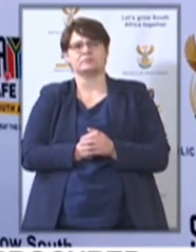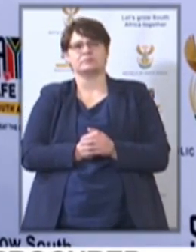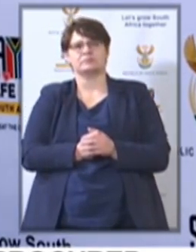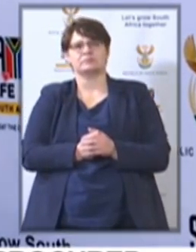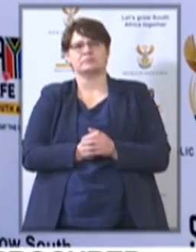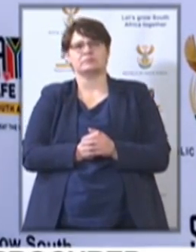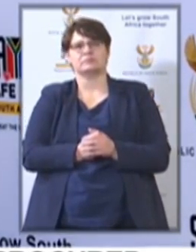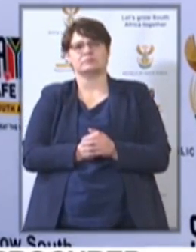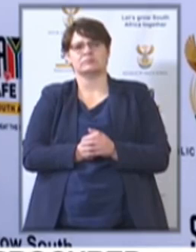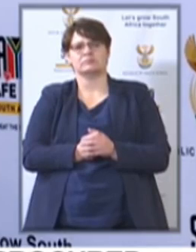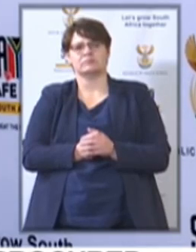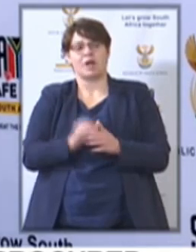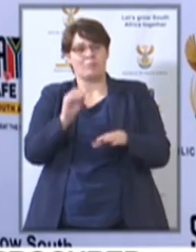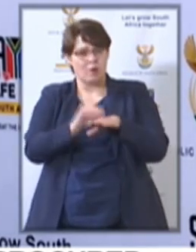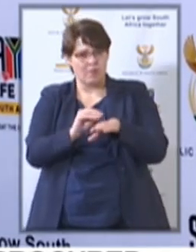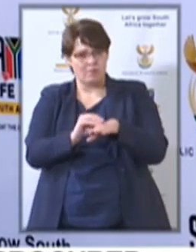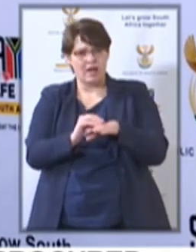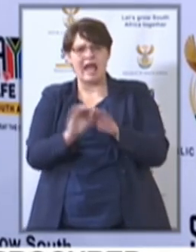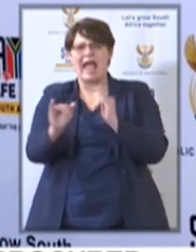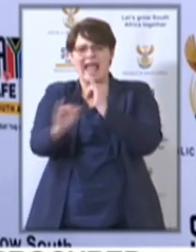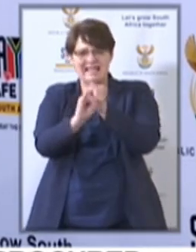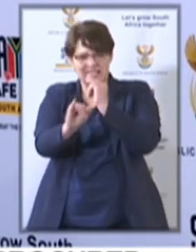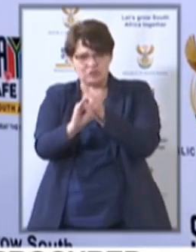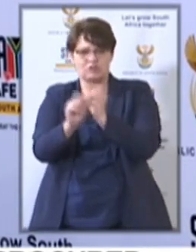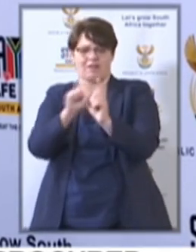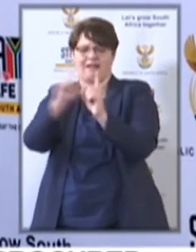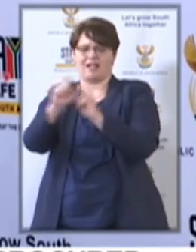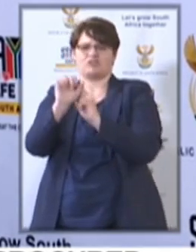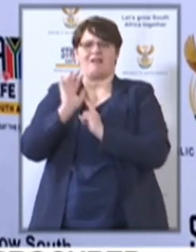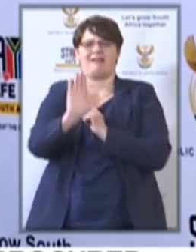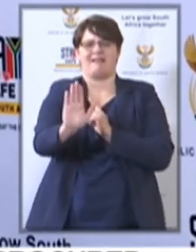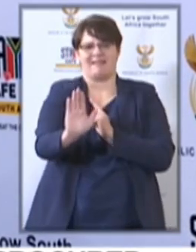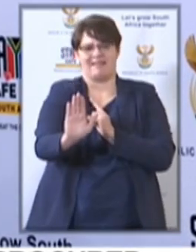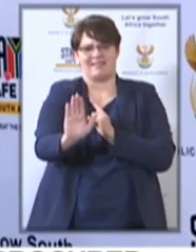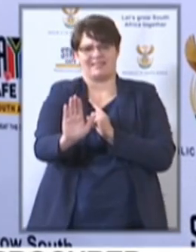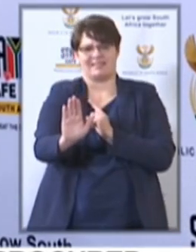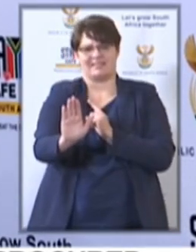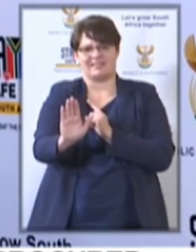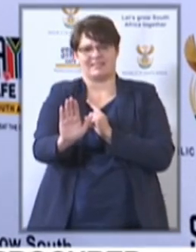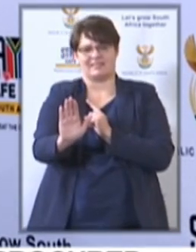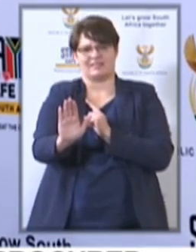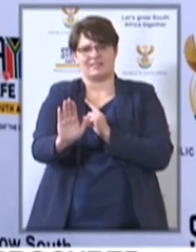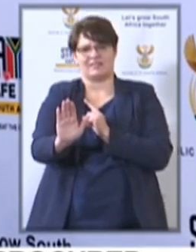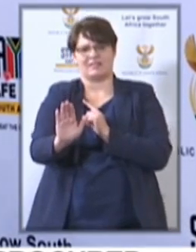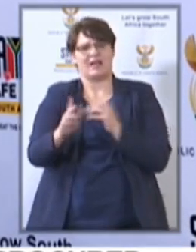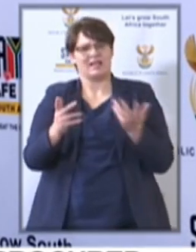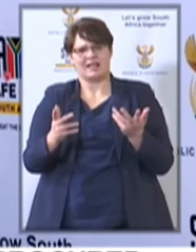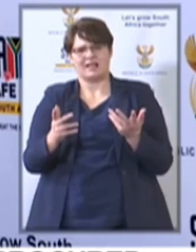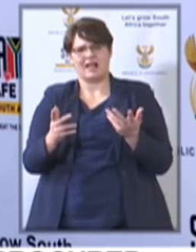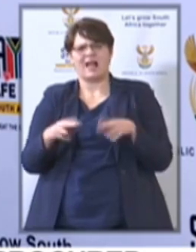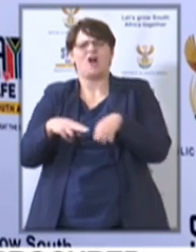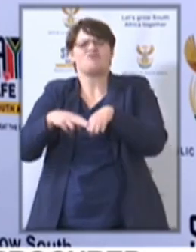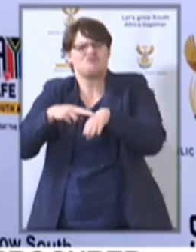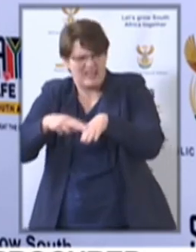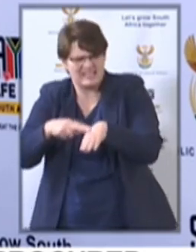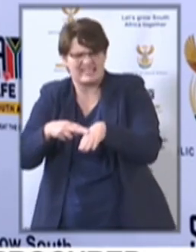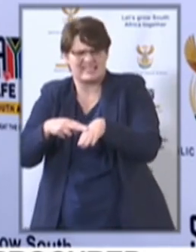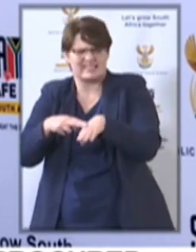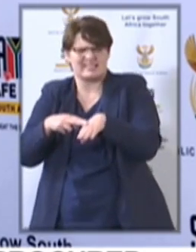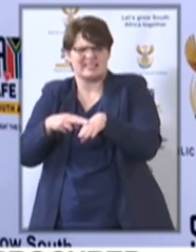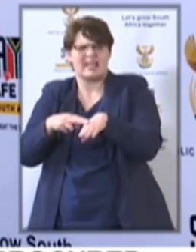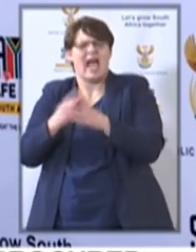an impediment is institutional cultures that work in overtly and covertly racist